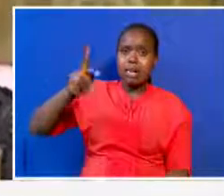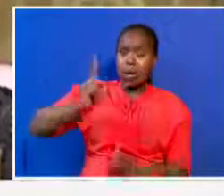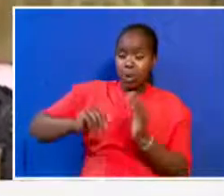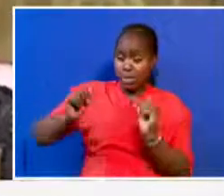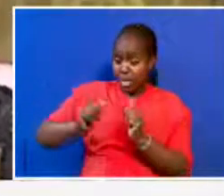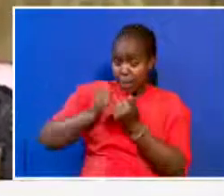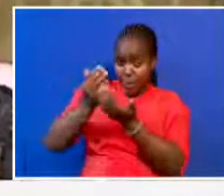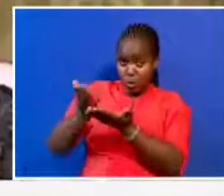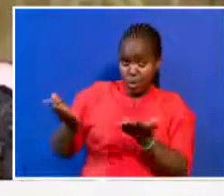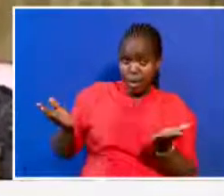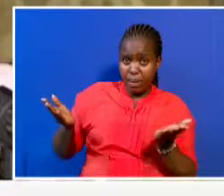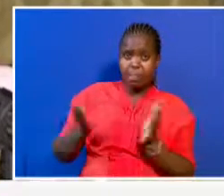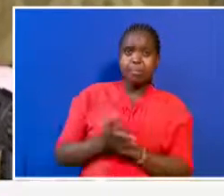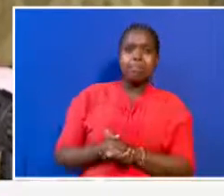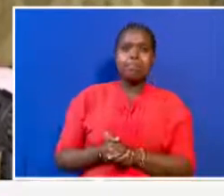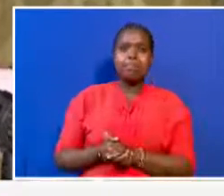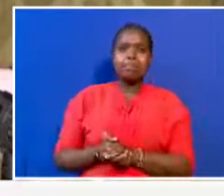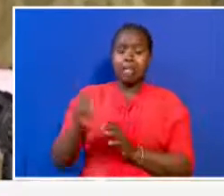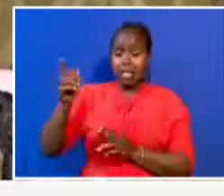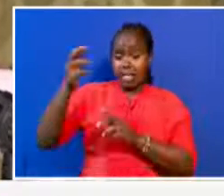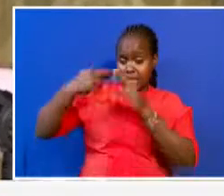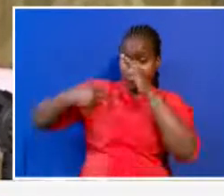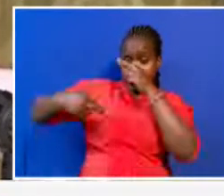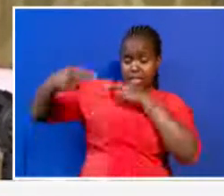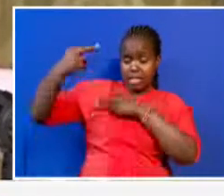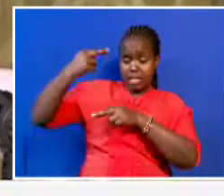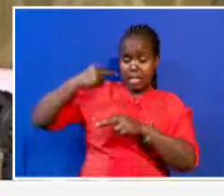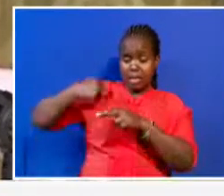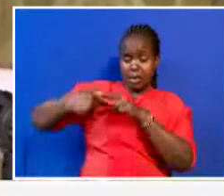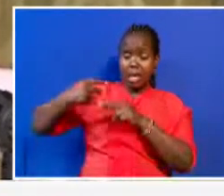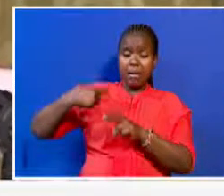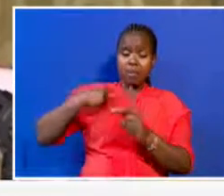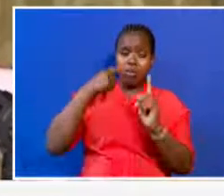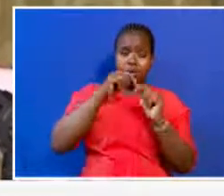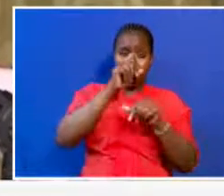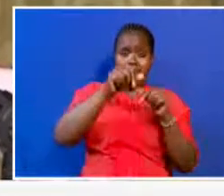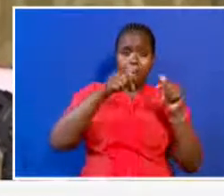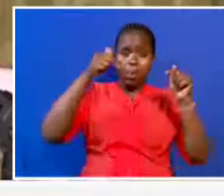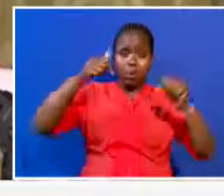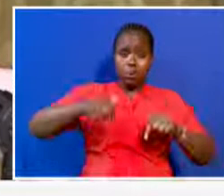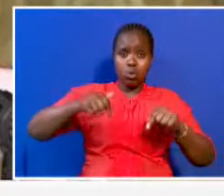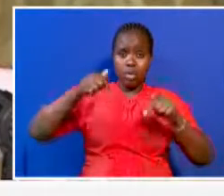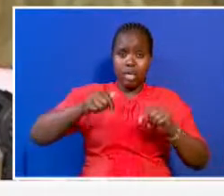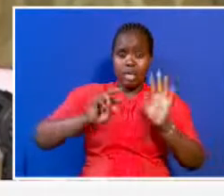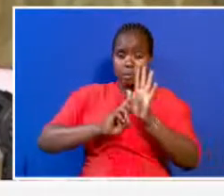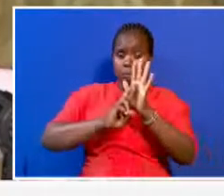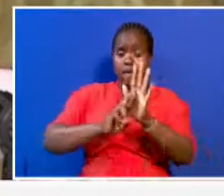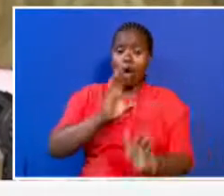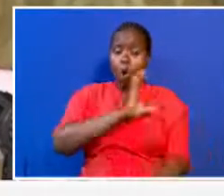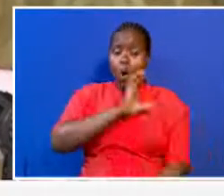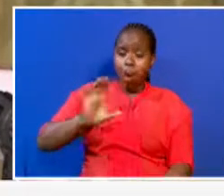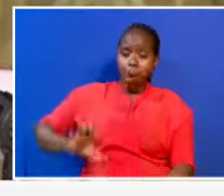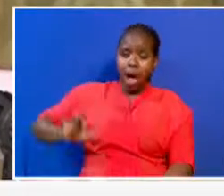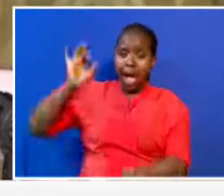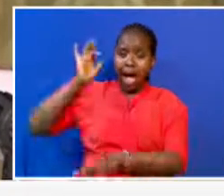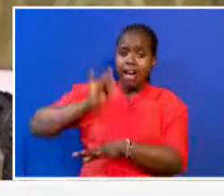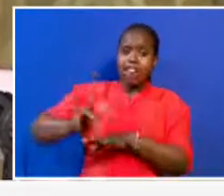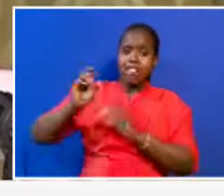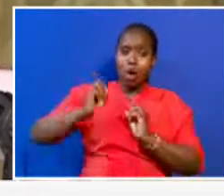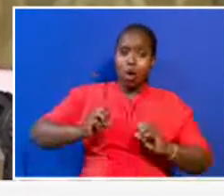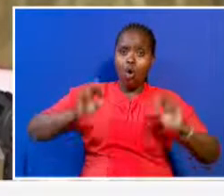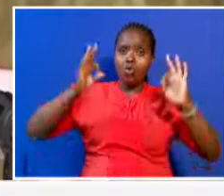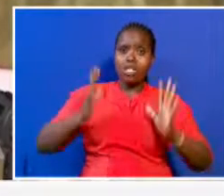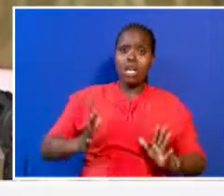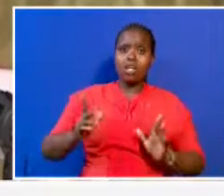them. This review and the statements that I made today on behalf of the Commission affect state officers as